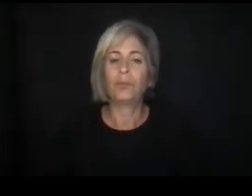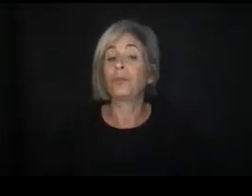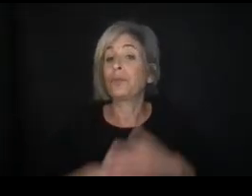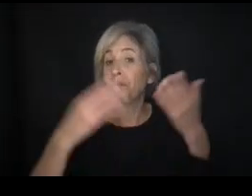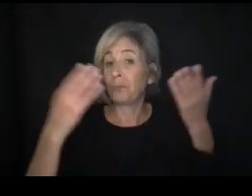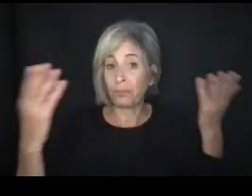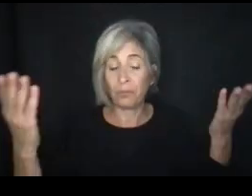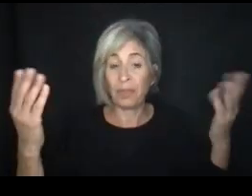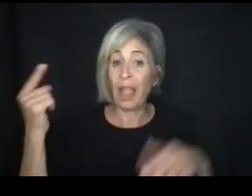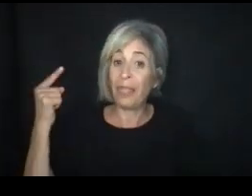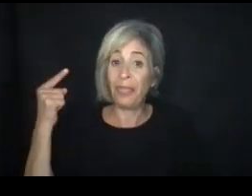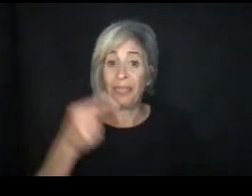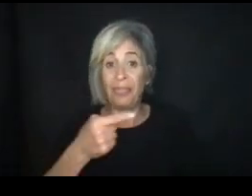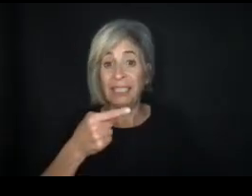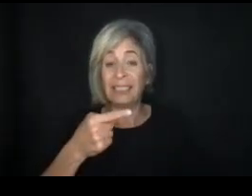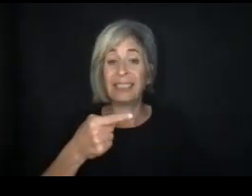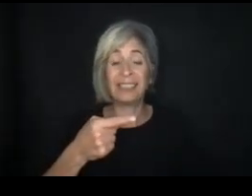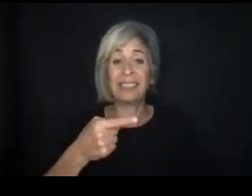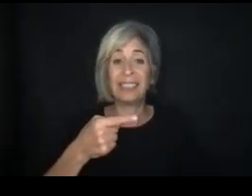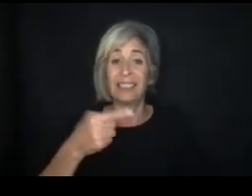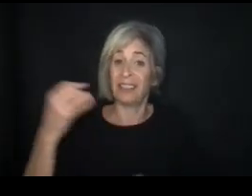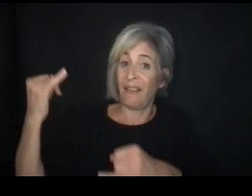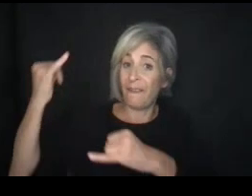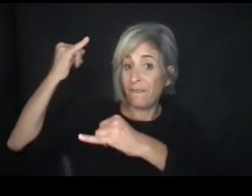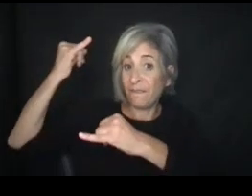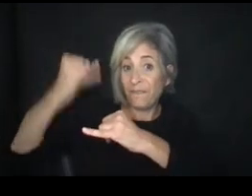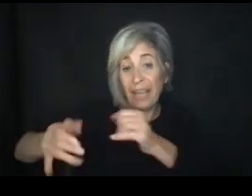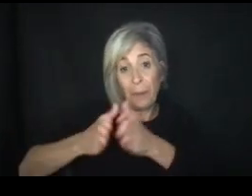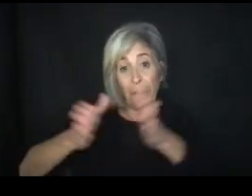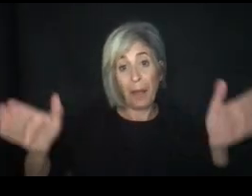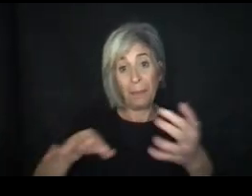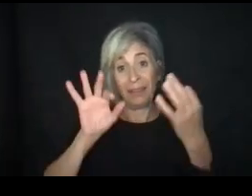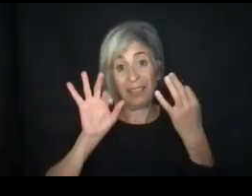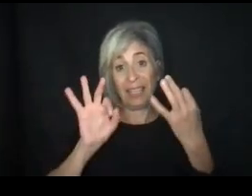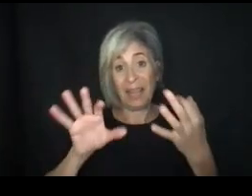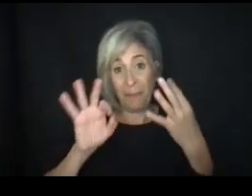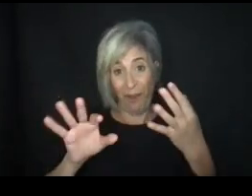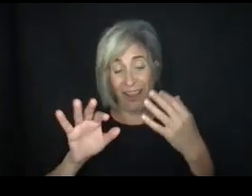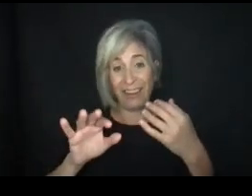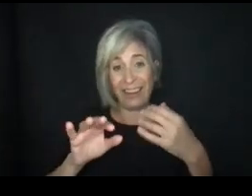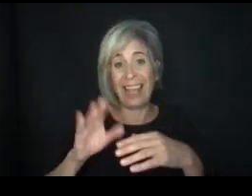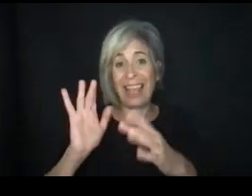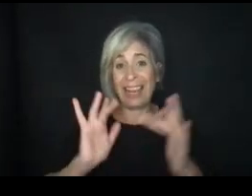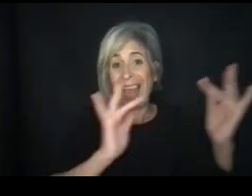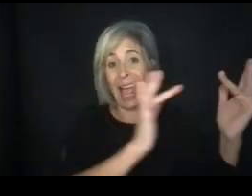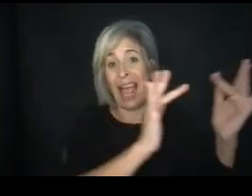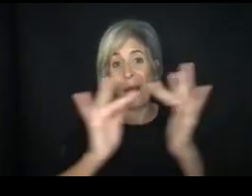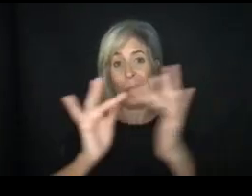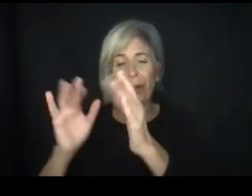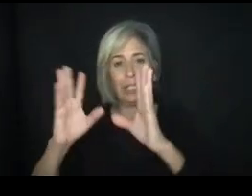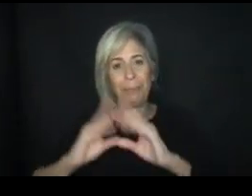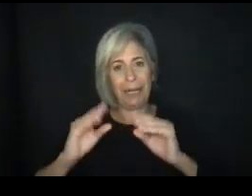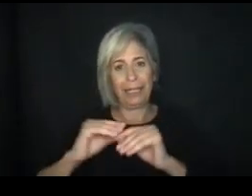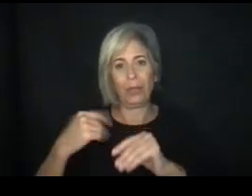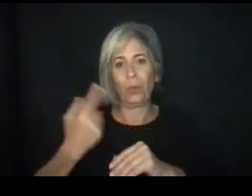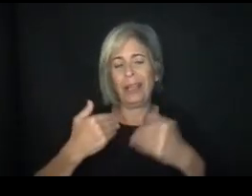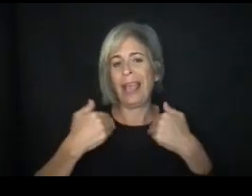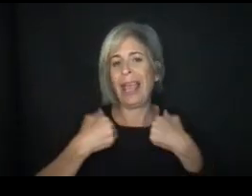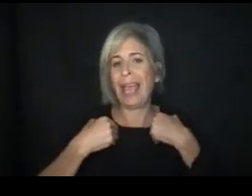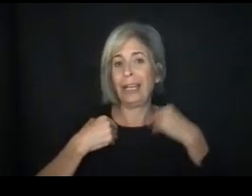So this is actually the final public input and outreach meeting. We have had